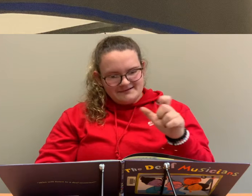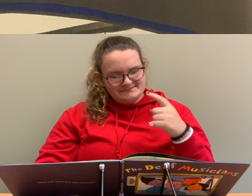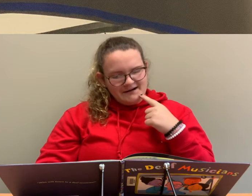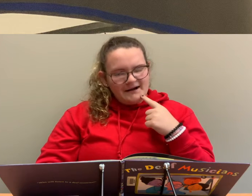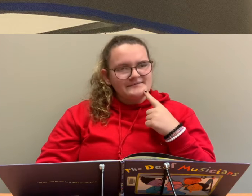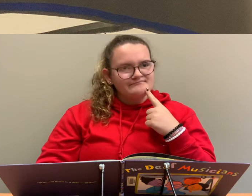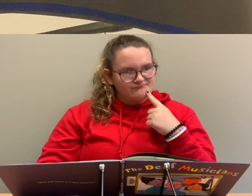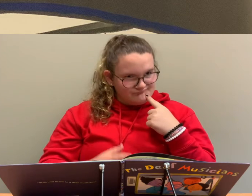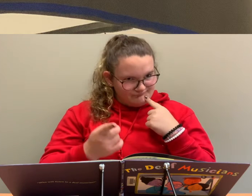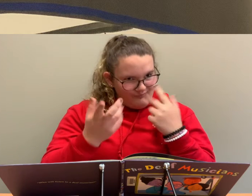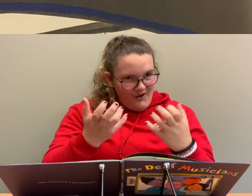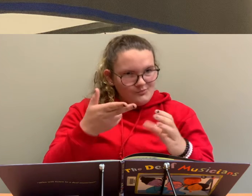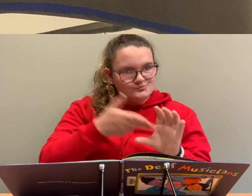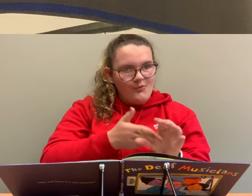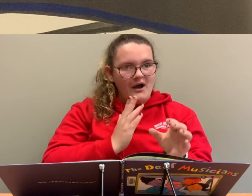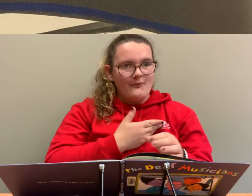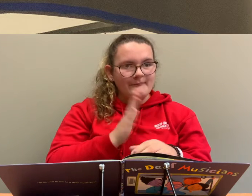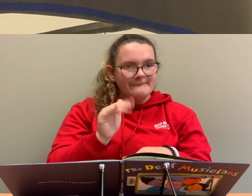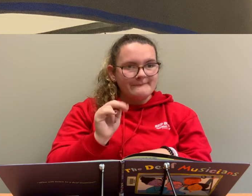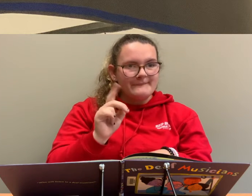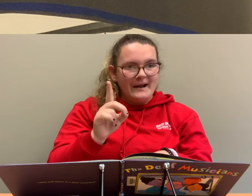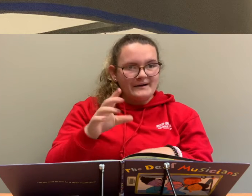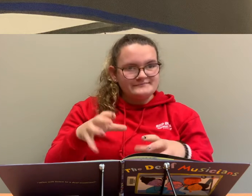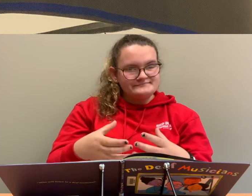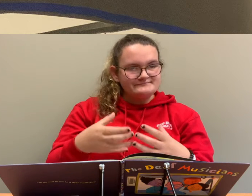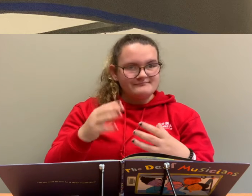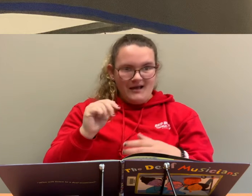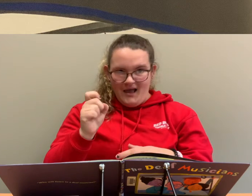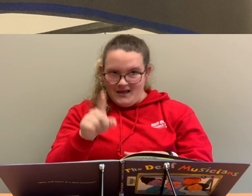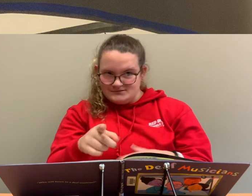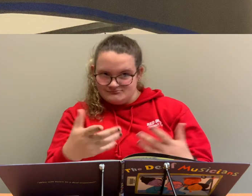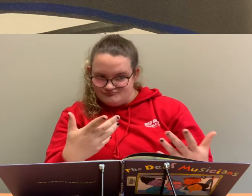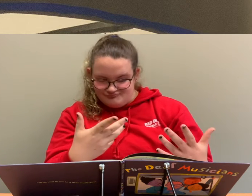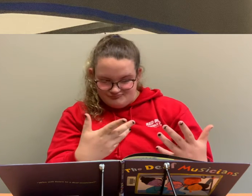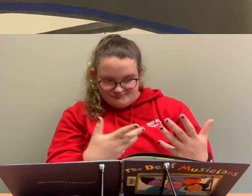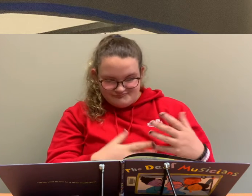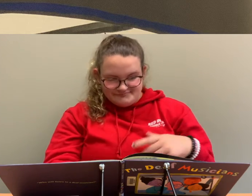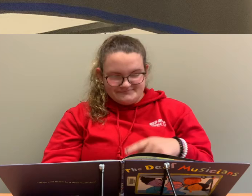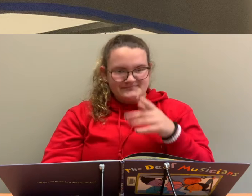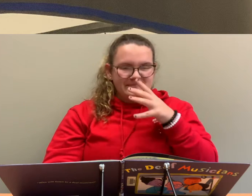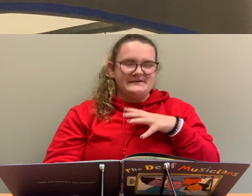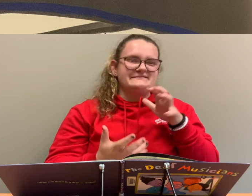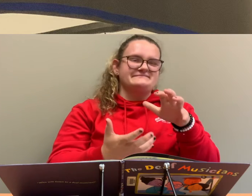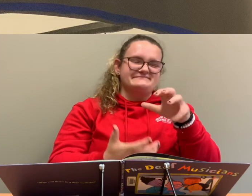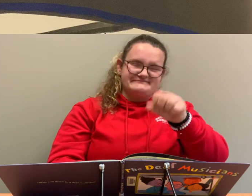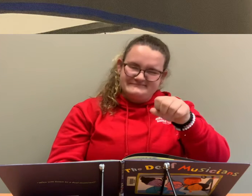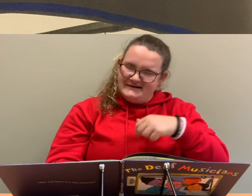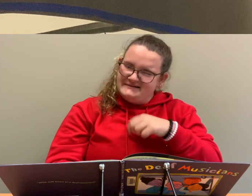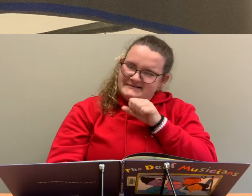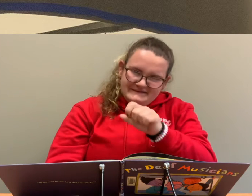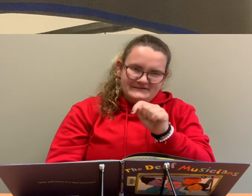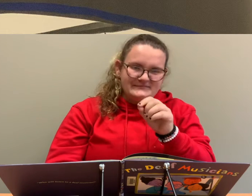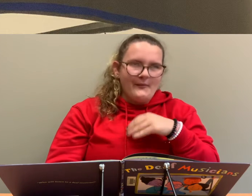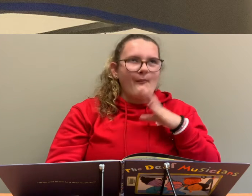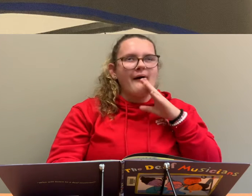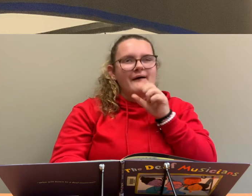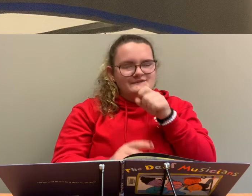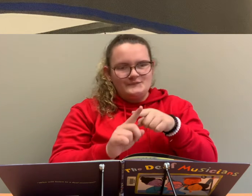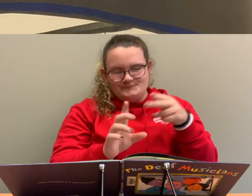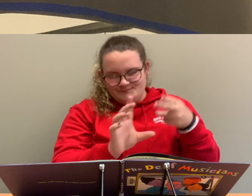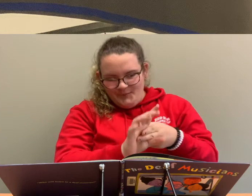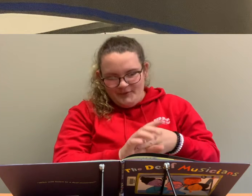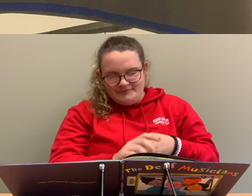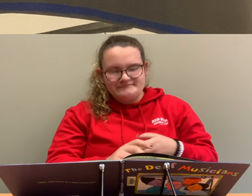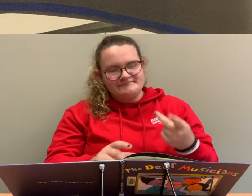said, "Hey, I like your style." And they said, "Would you like to join our band?" Mask asked. The woman laughed. "Yes, I